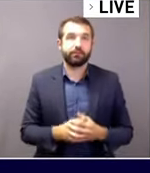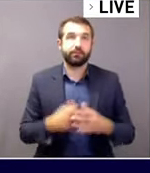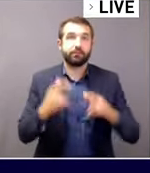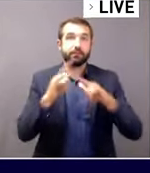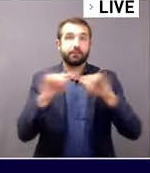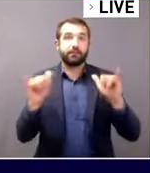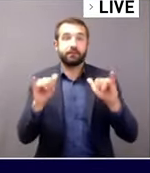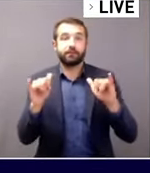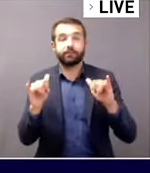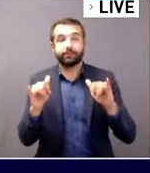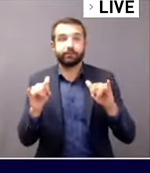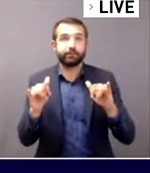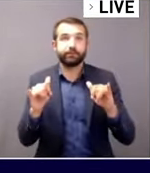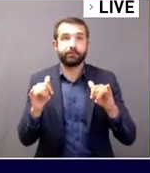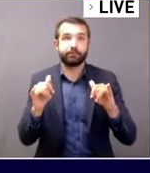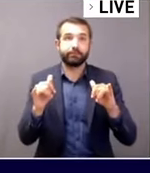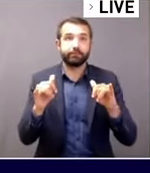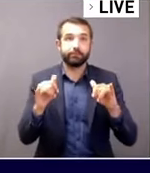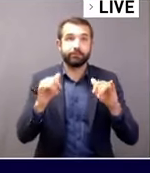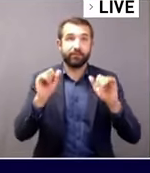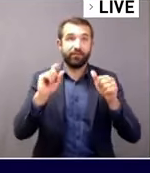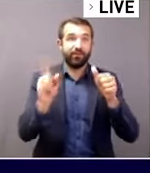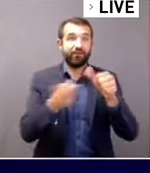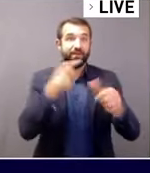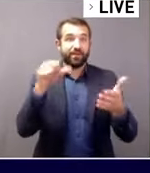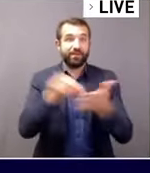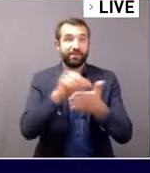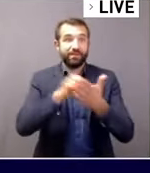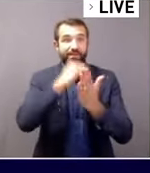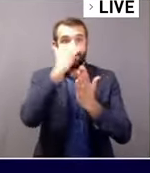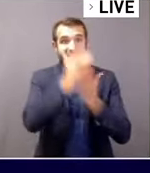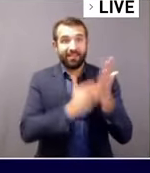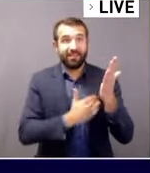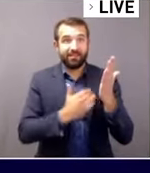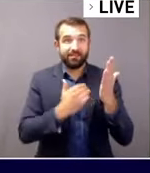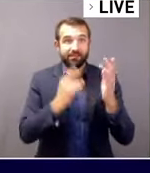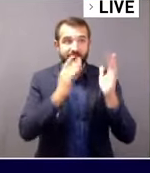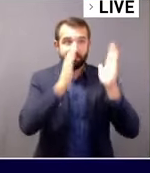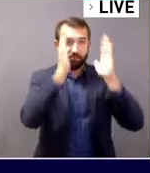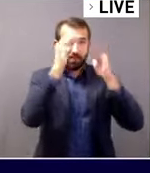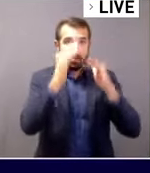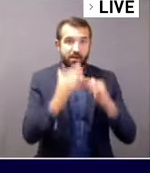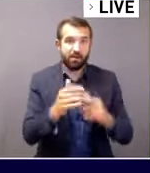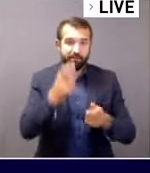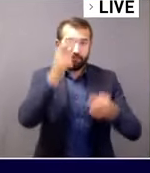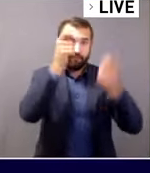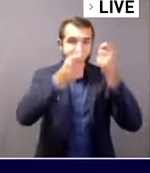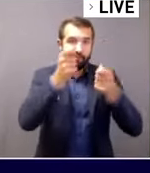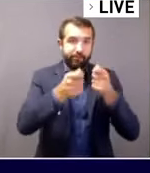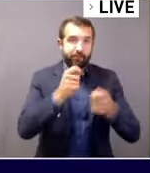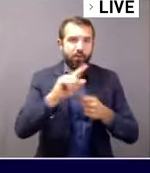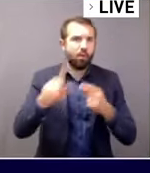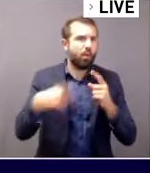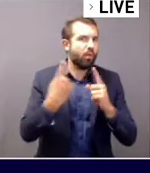document, in the very first page, there's a box that says revised on. We anticipate, because this is a